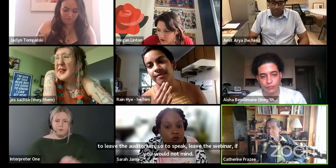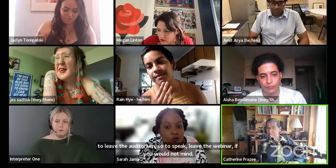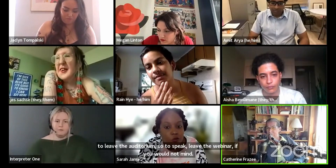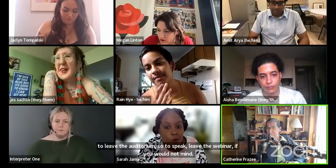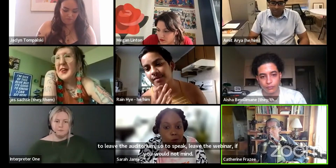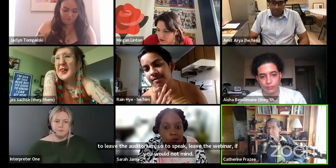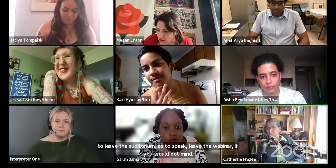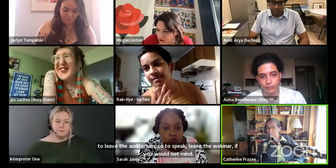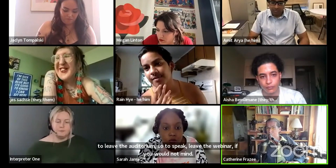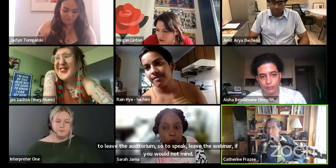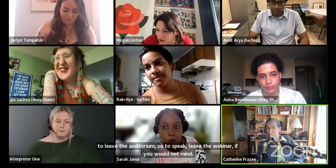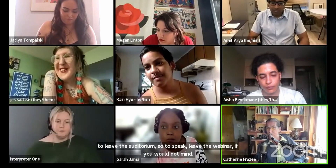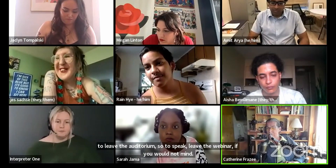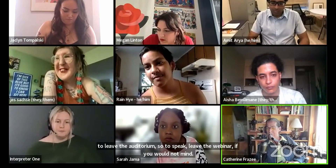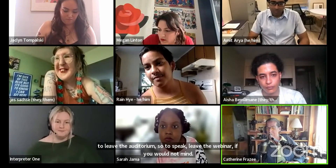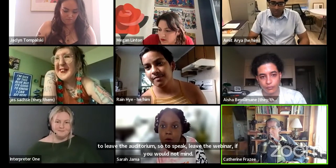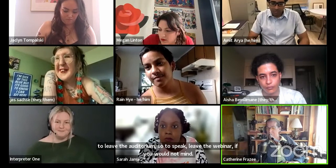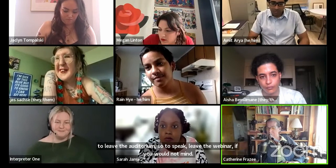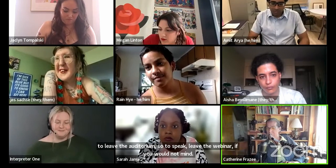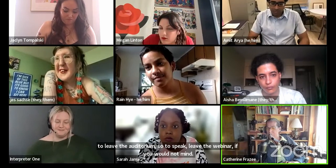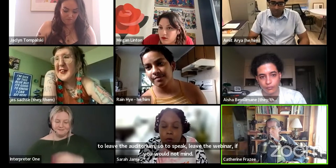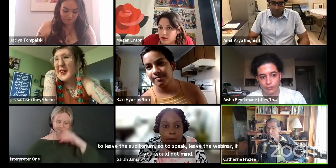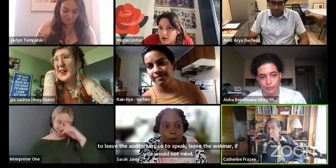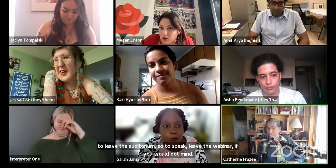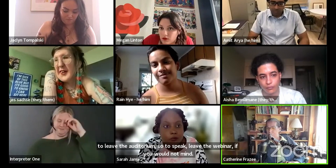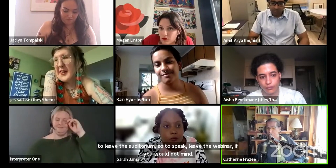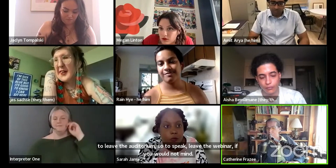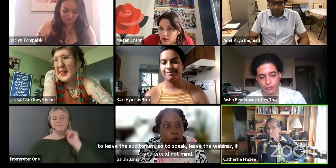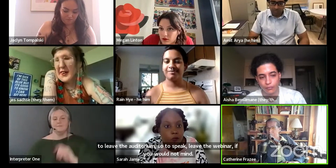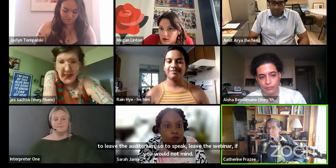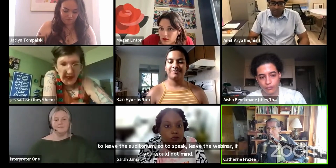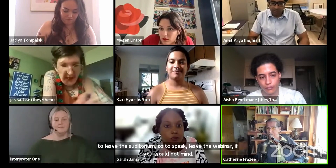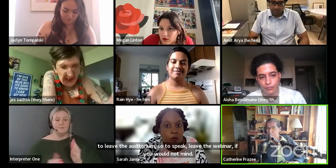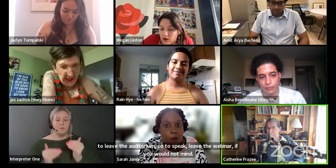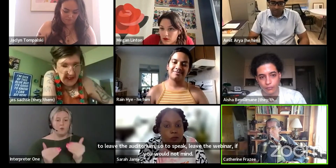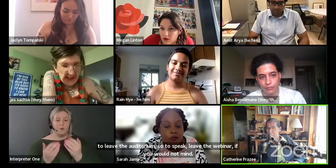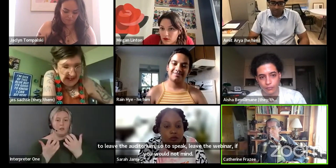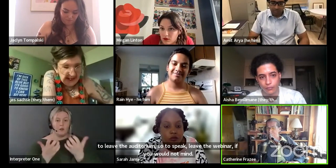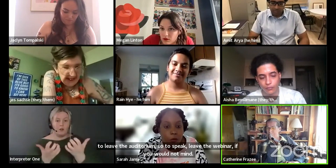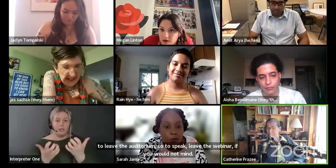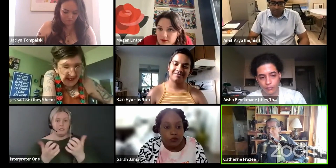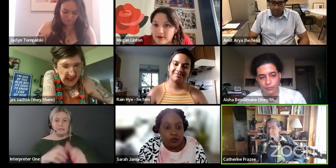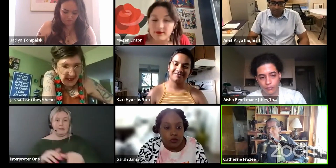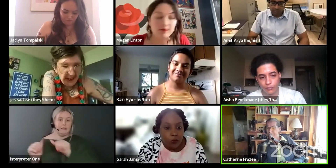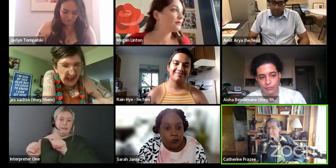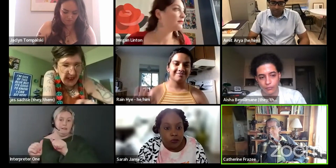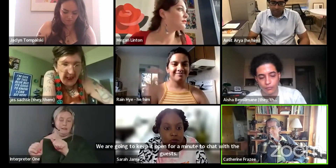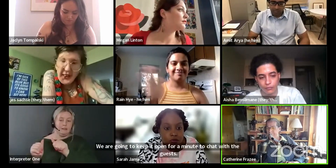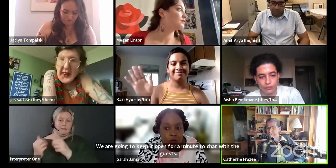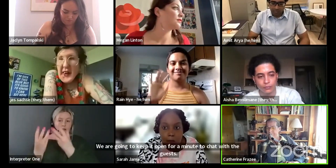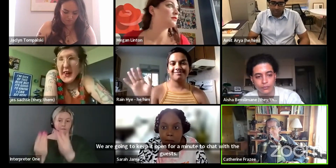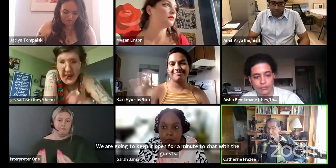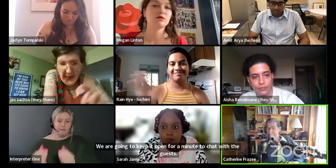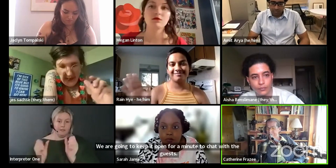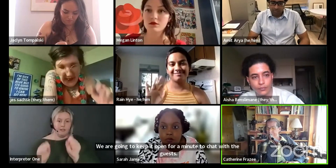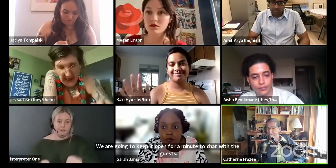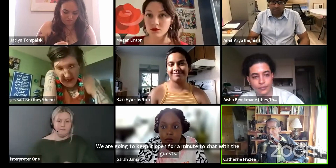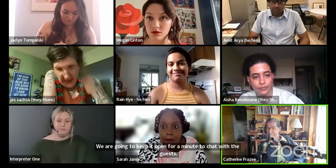but if we can give the audience a moment to sign out.